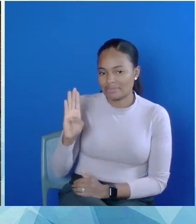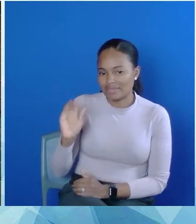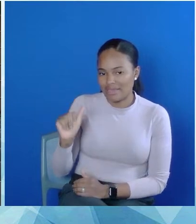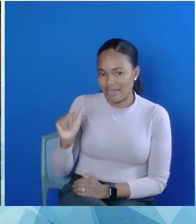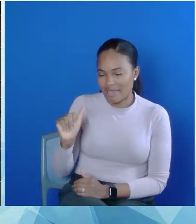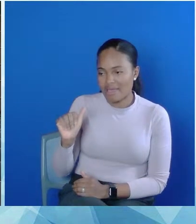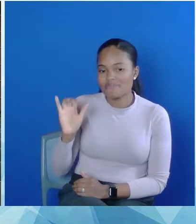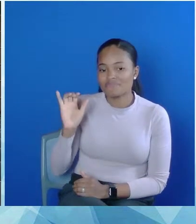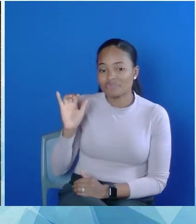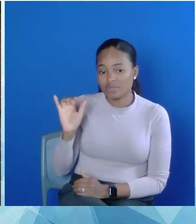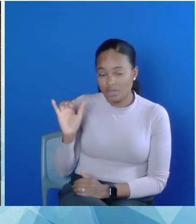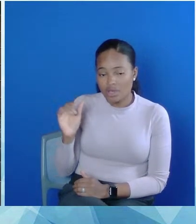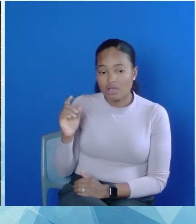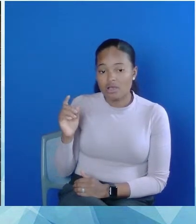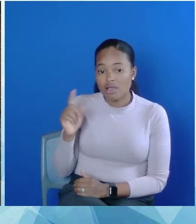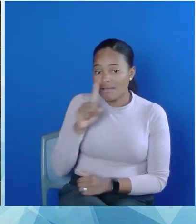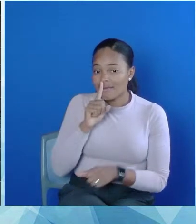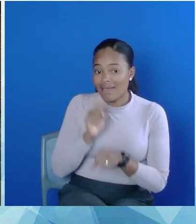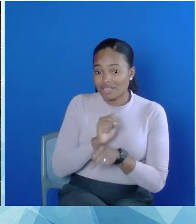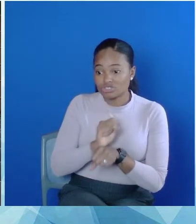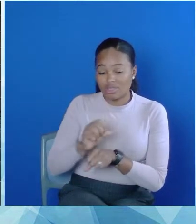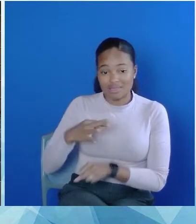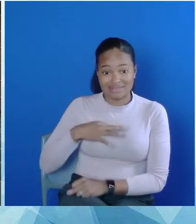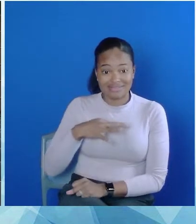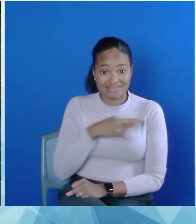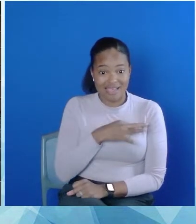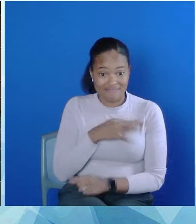requested by our own staff.